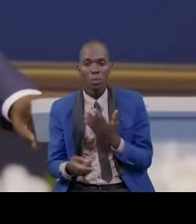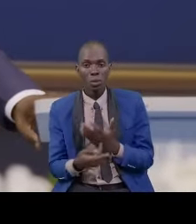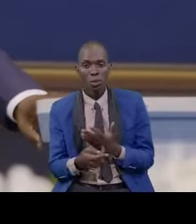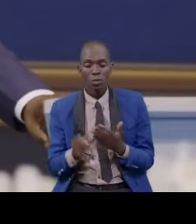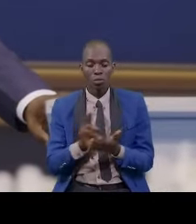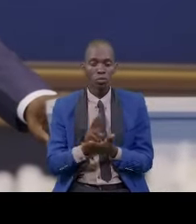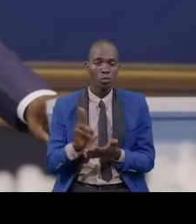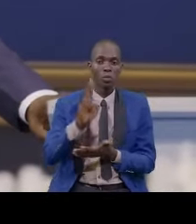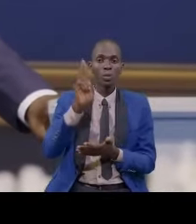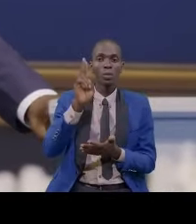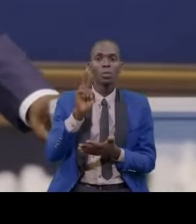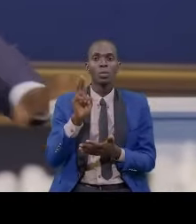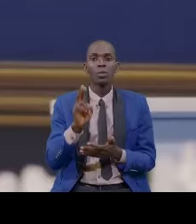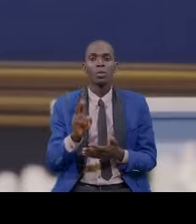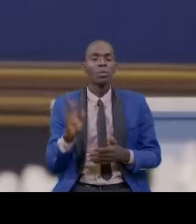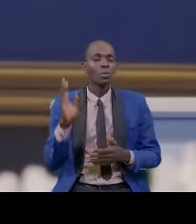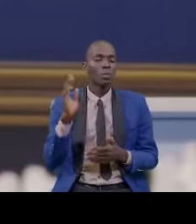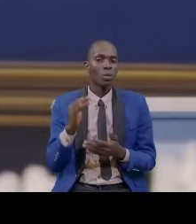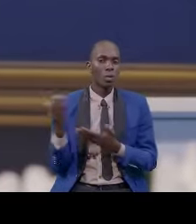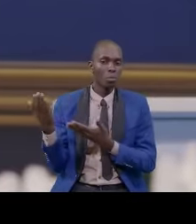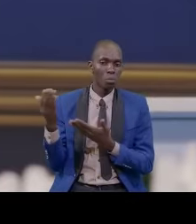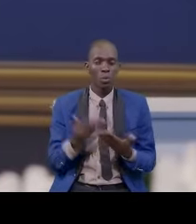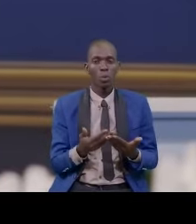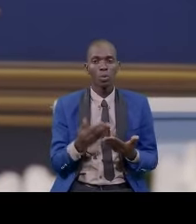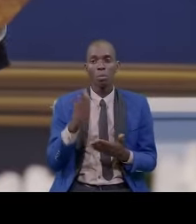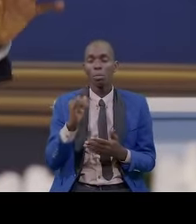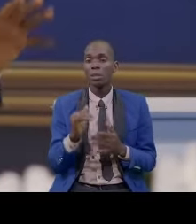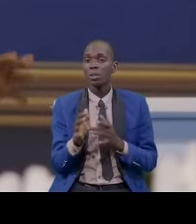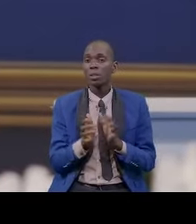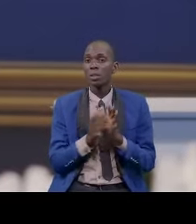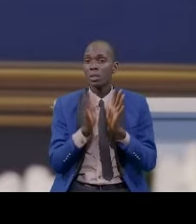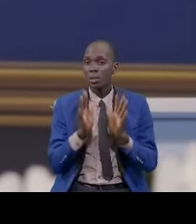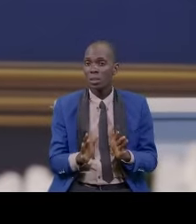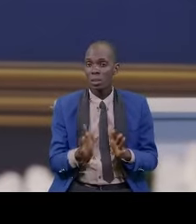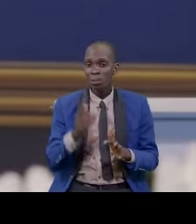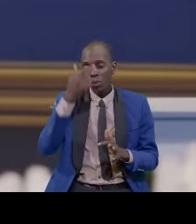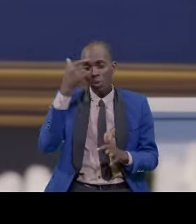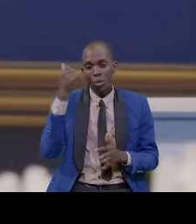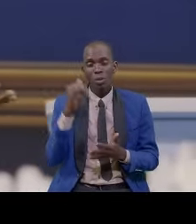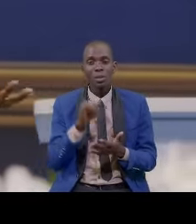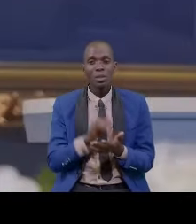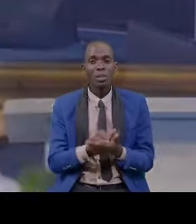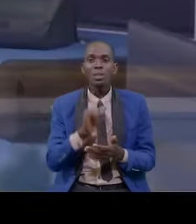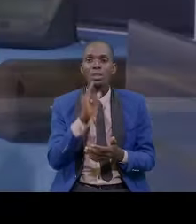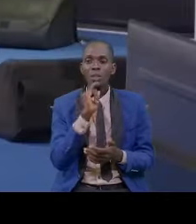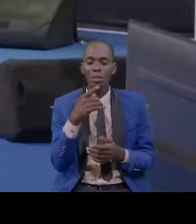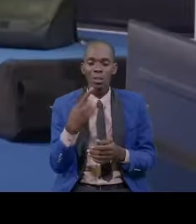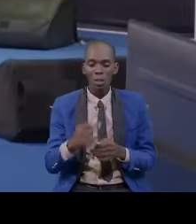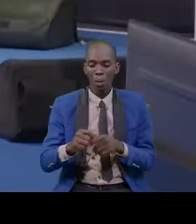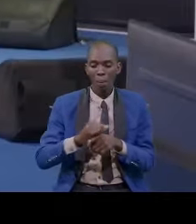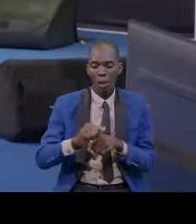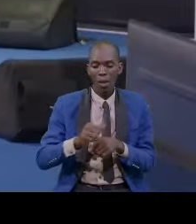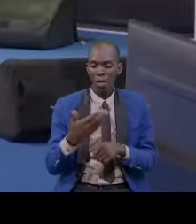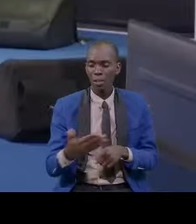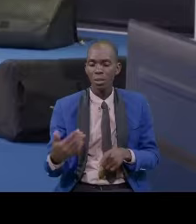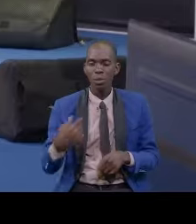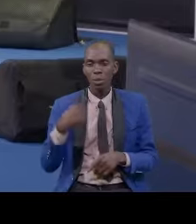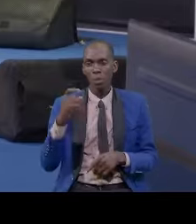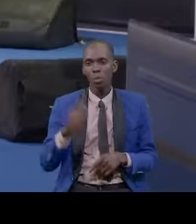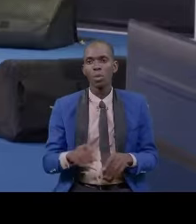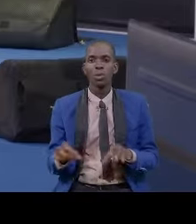men see, they will not be able to gainsay. A life that people will look at and they would say, yes, your God is good. Let's go and serve your